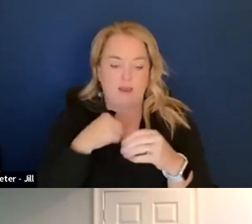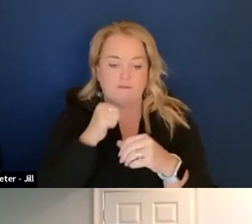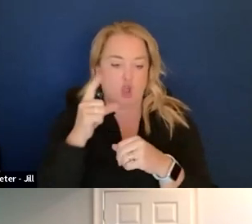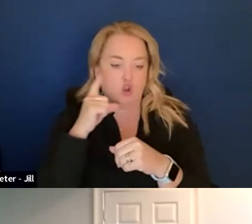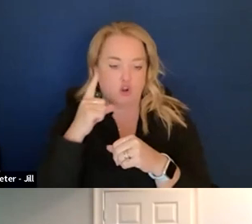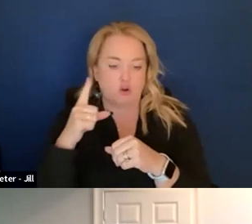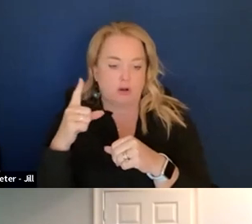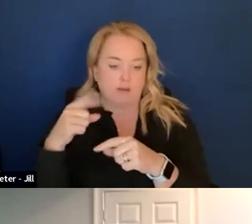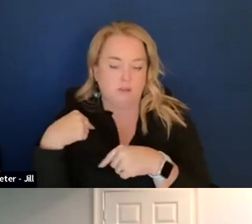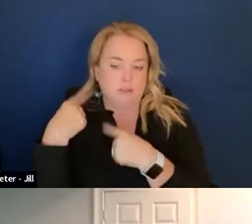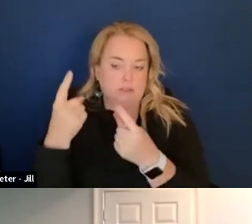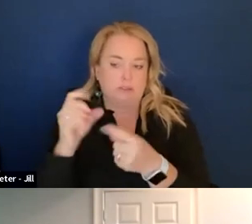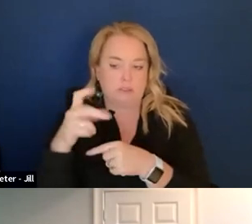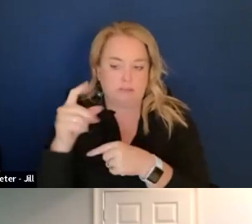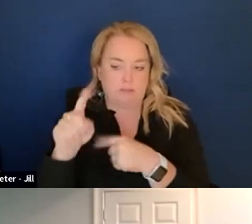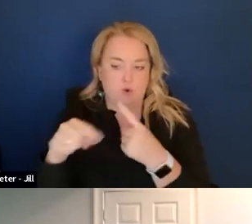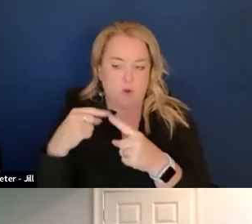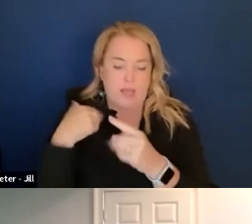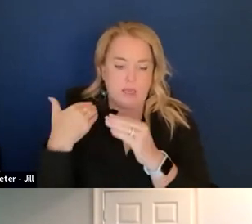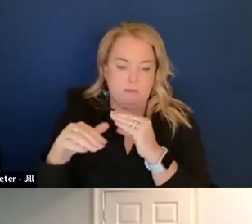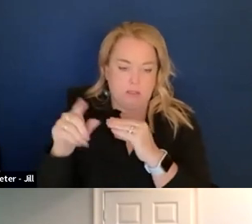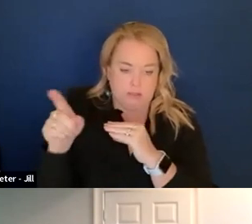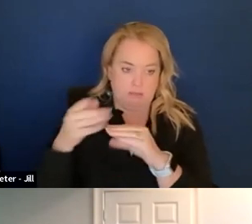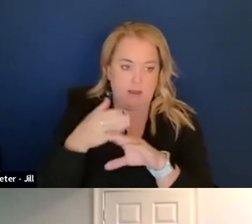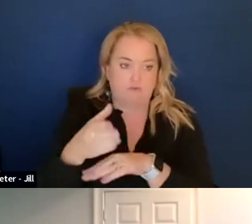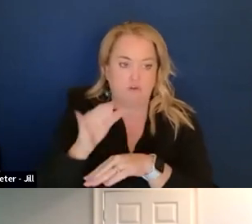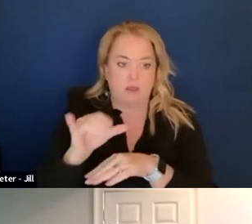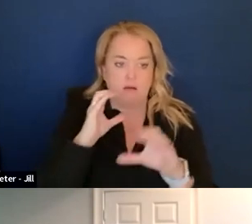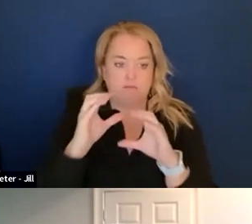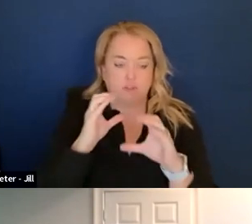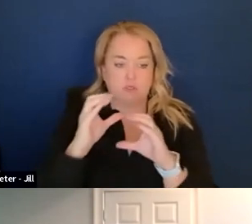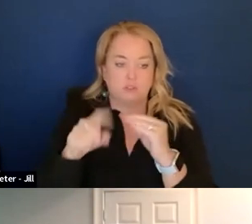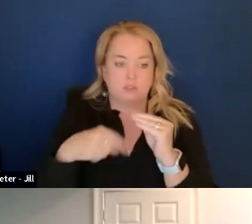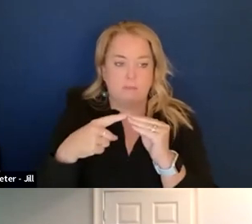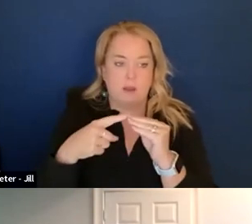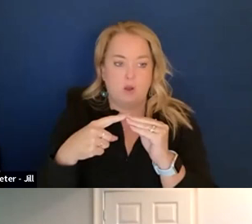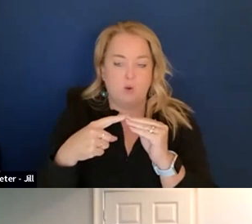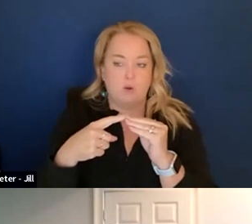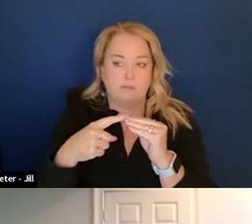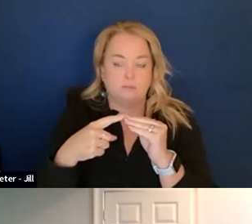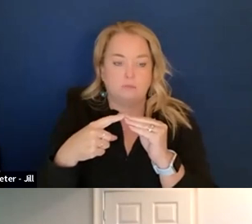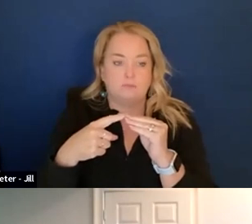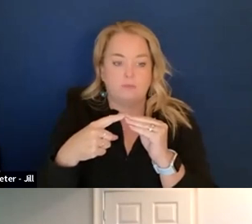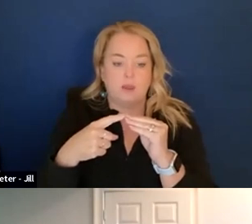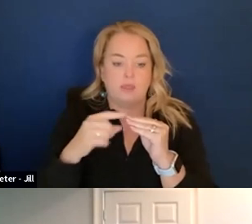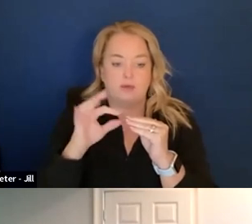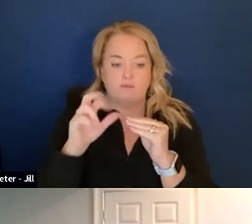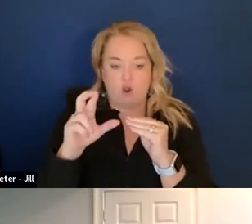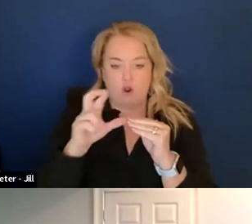him since the end of September when I emailed him after our conversations about the FAR